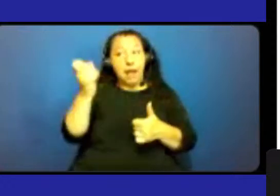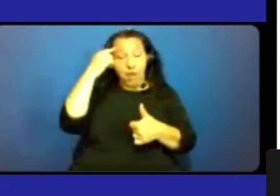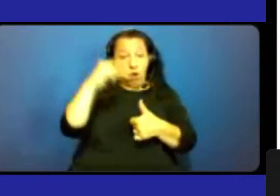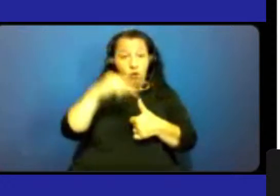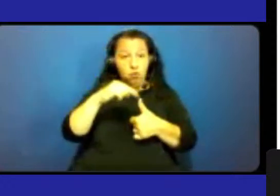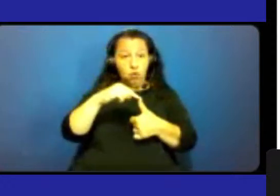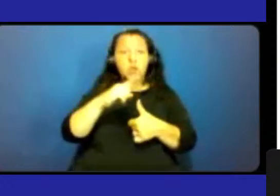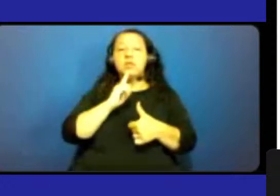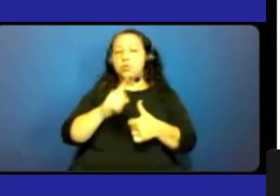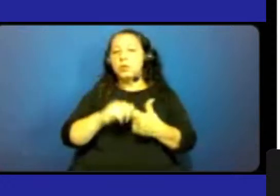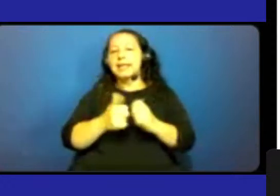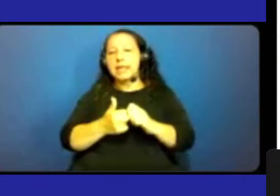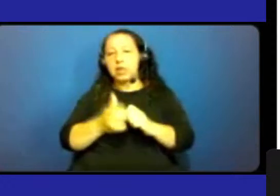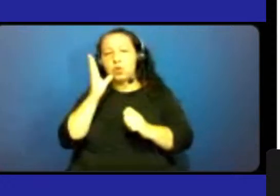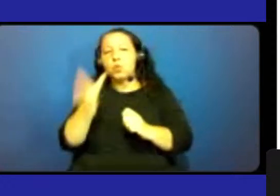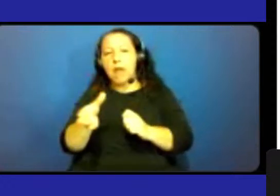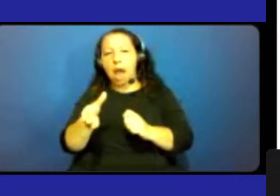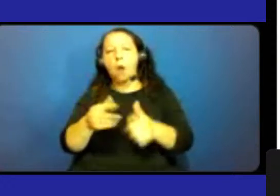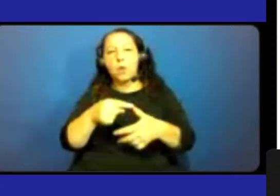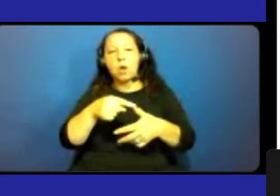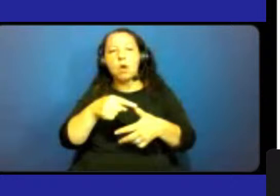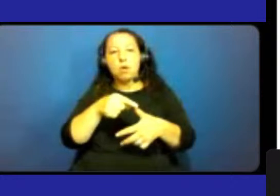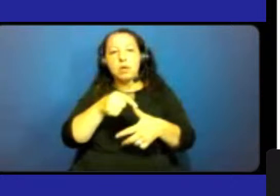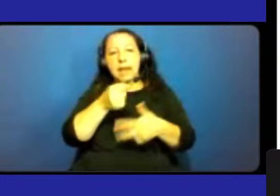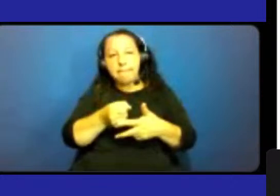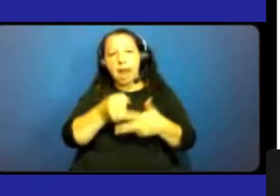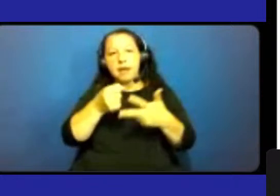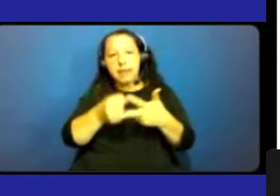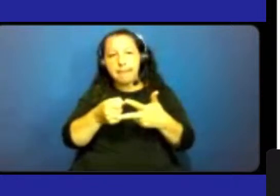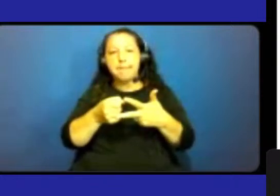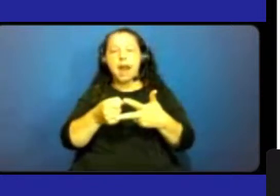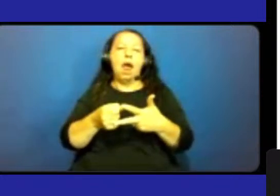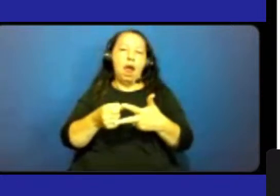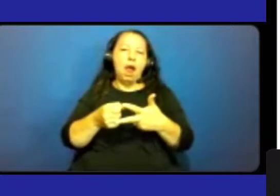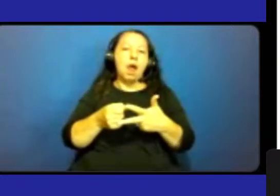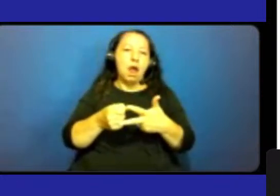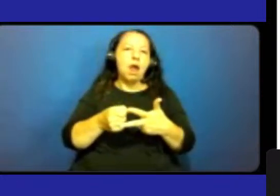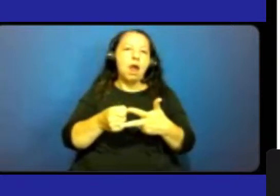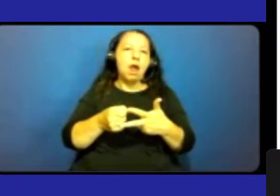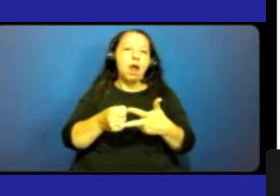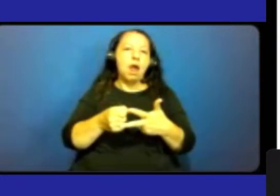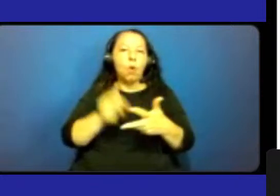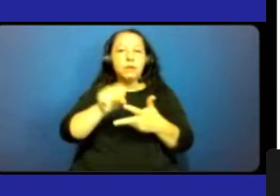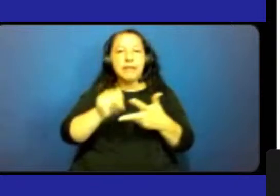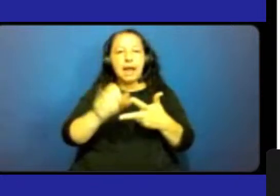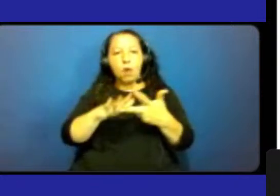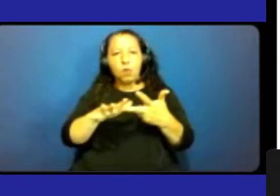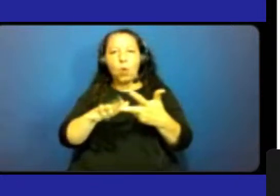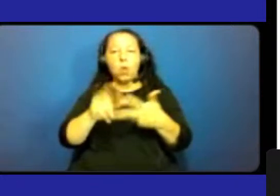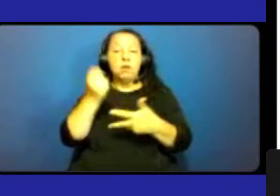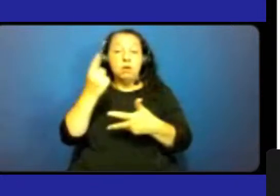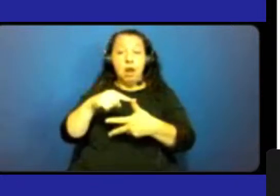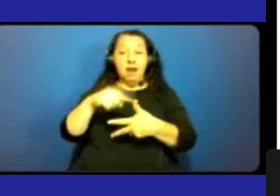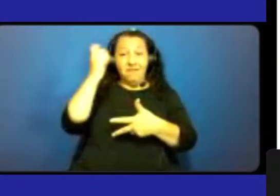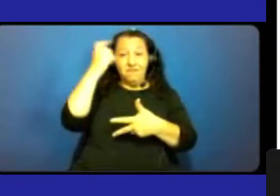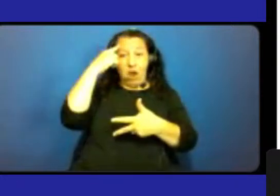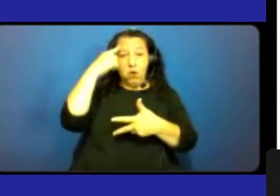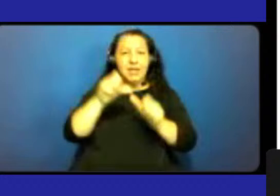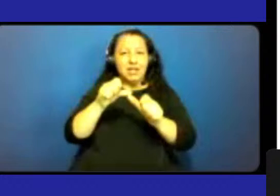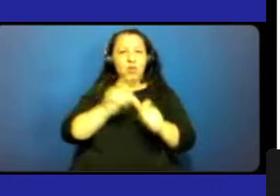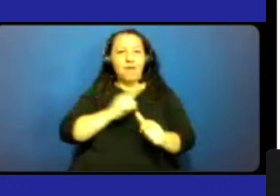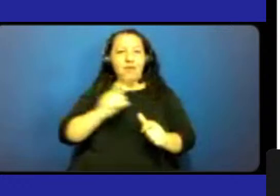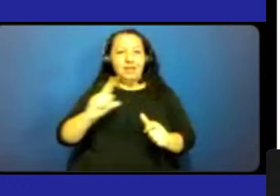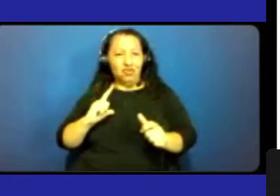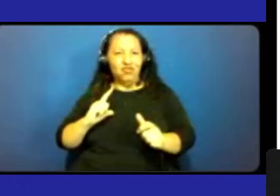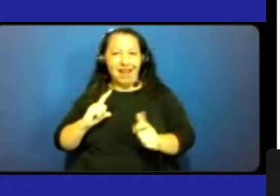that is going to be dribbling down. On the federal side, I think it's no secret there continue to be legislative challenges.